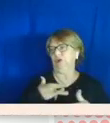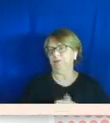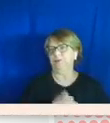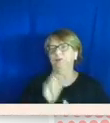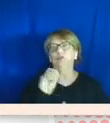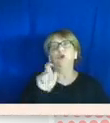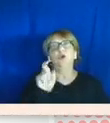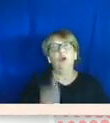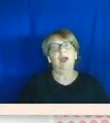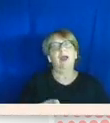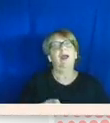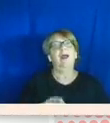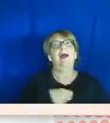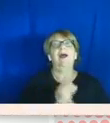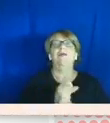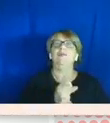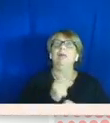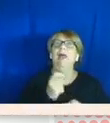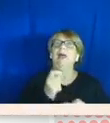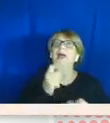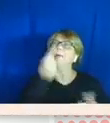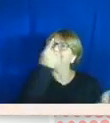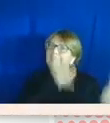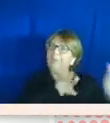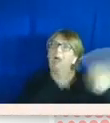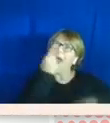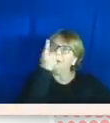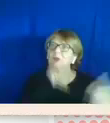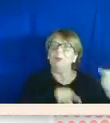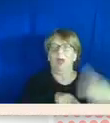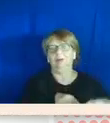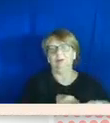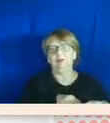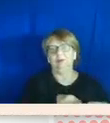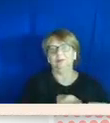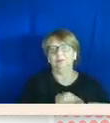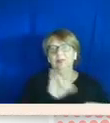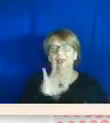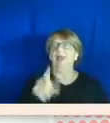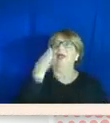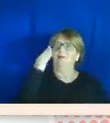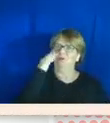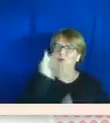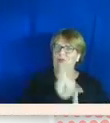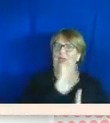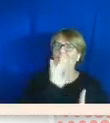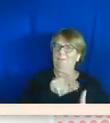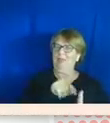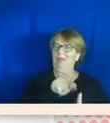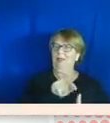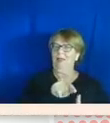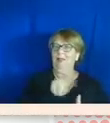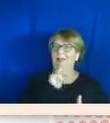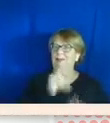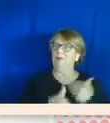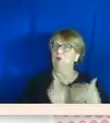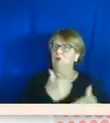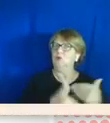some, quote, compromises if you know that bill is moving